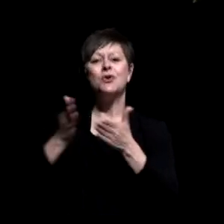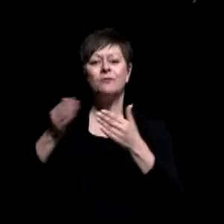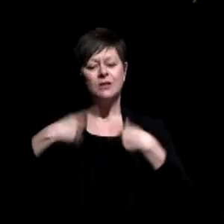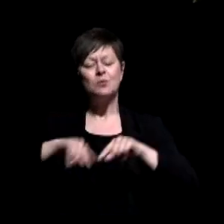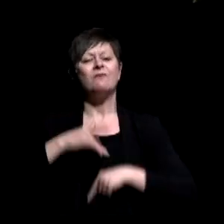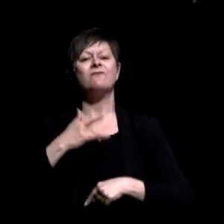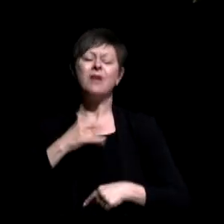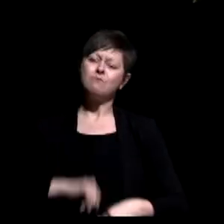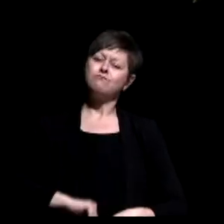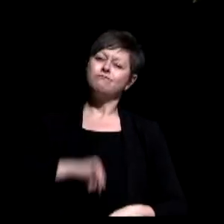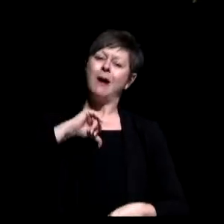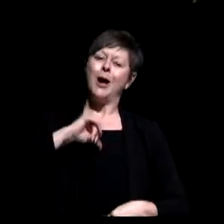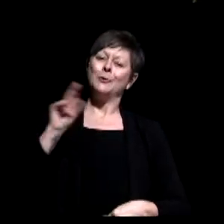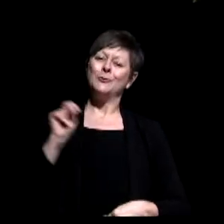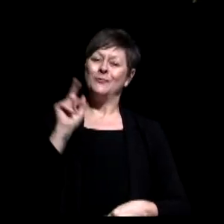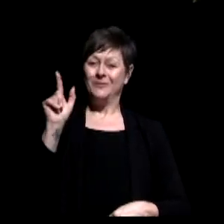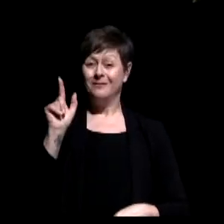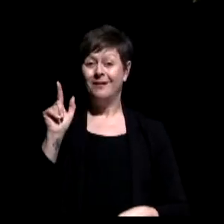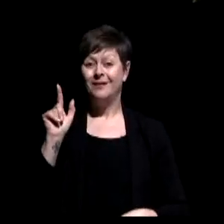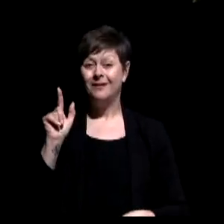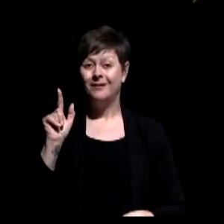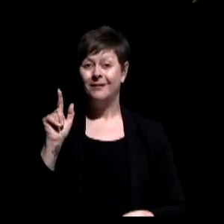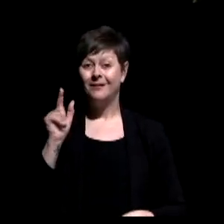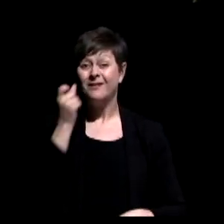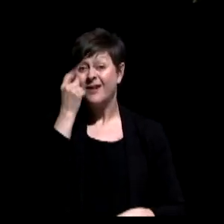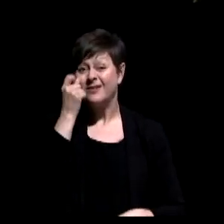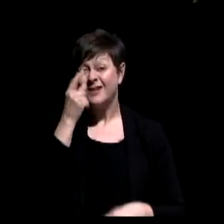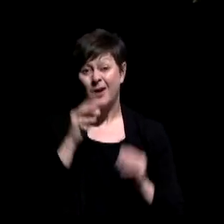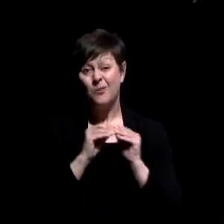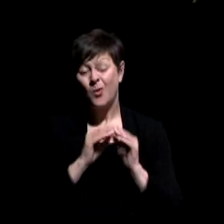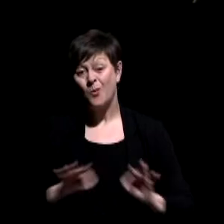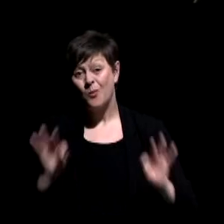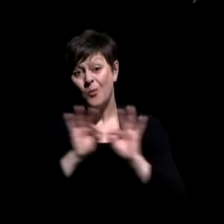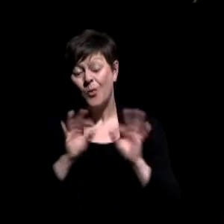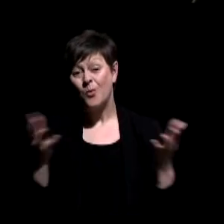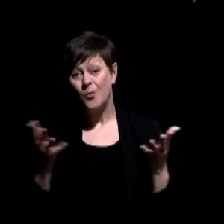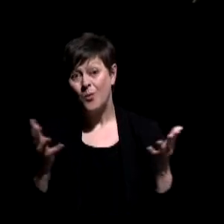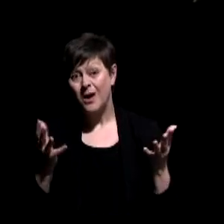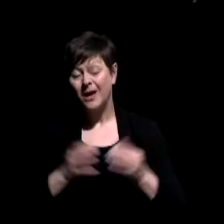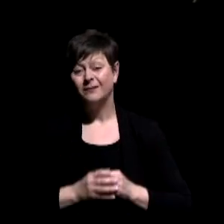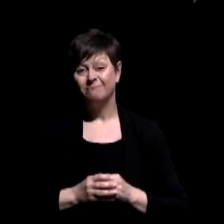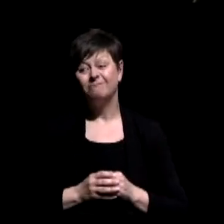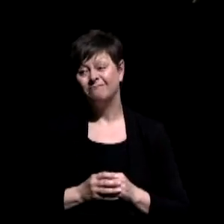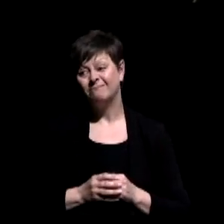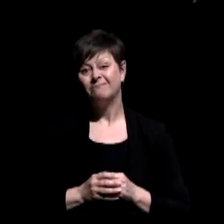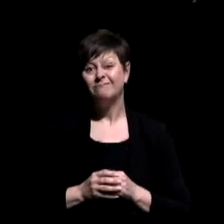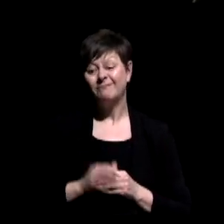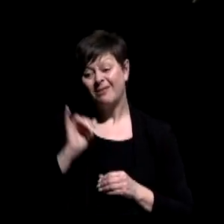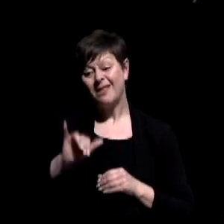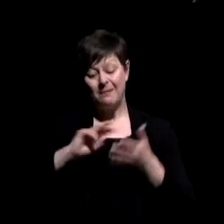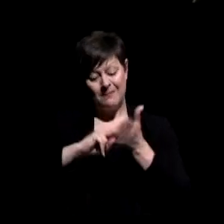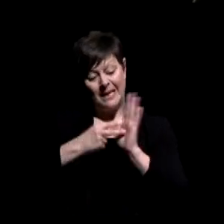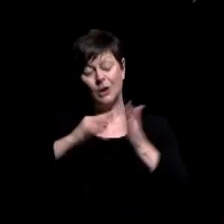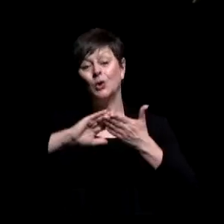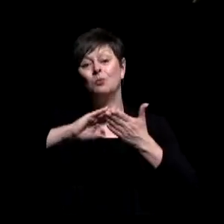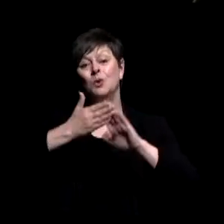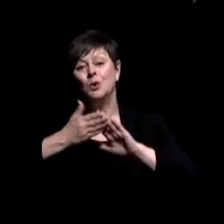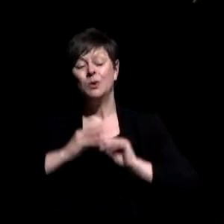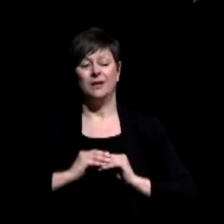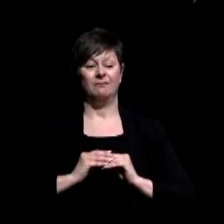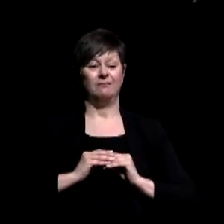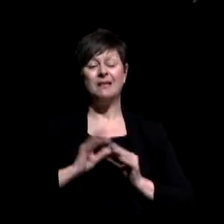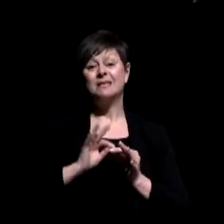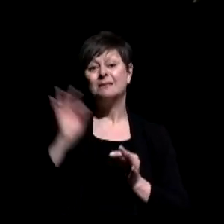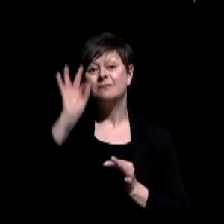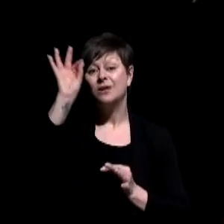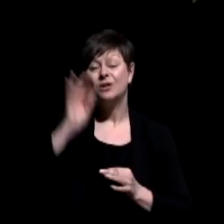province, but perhaps more importantly, a sense of community, a sense of spirit, and a